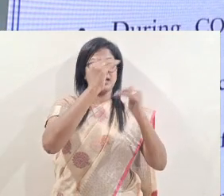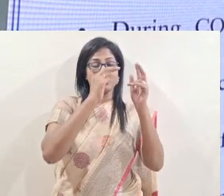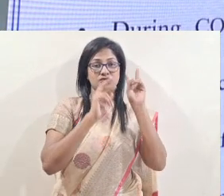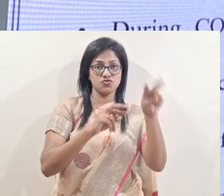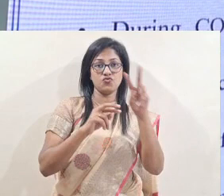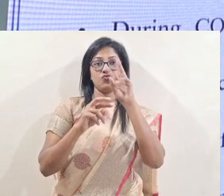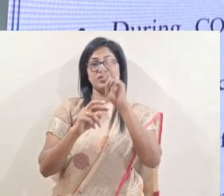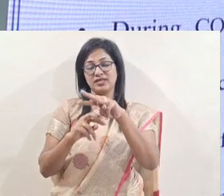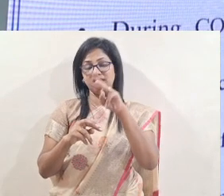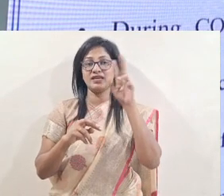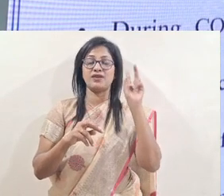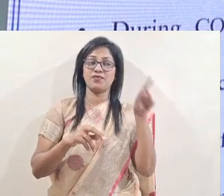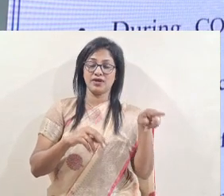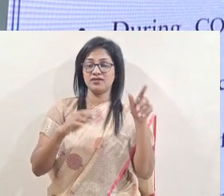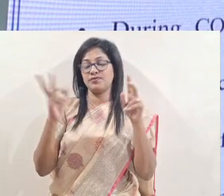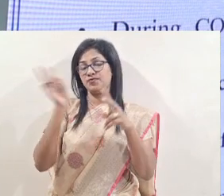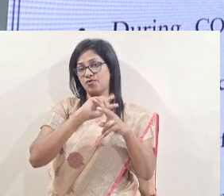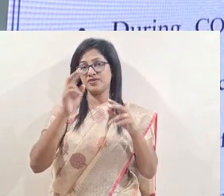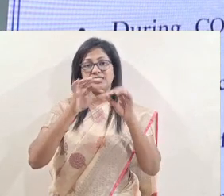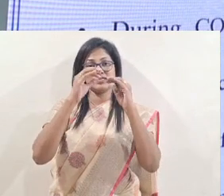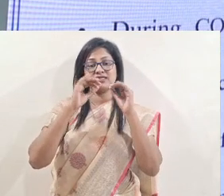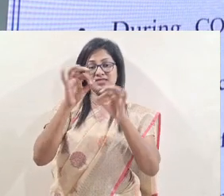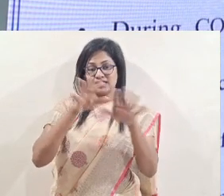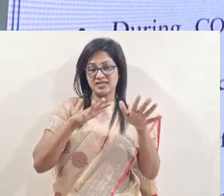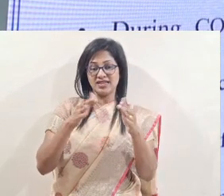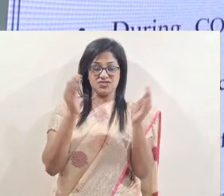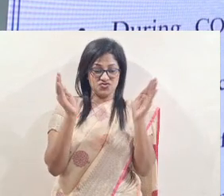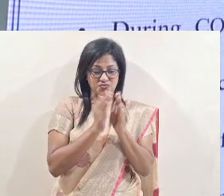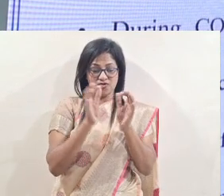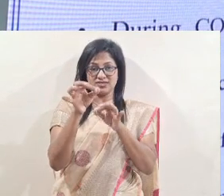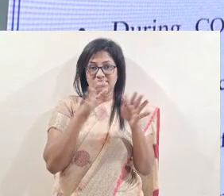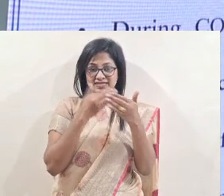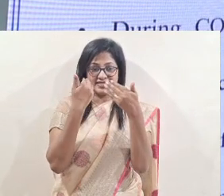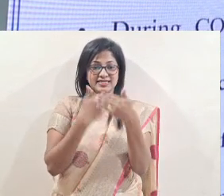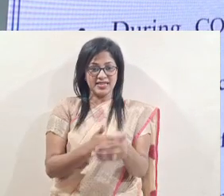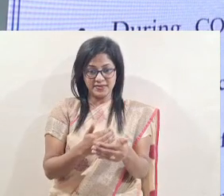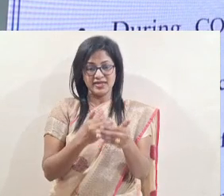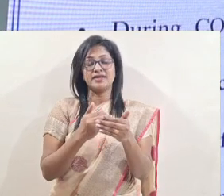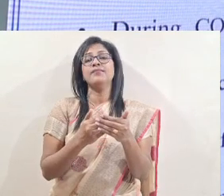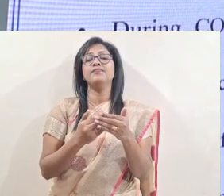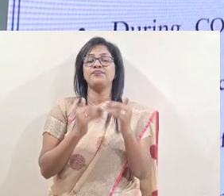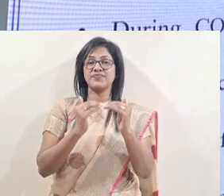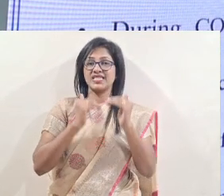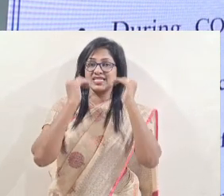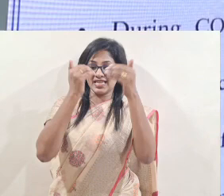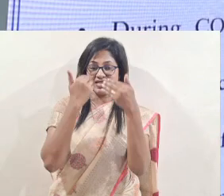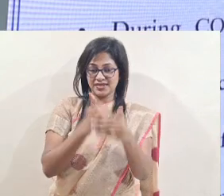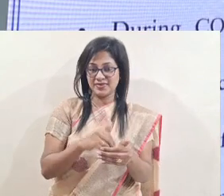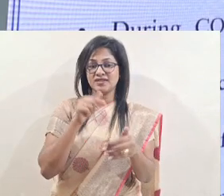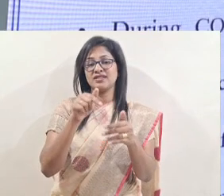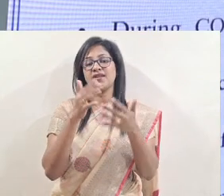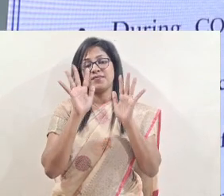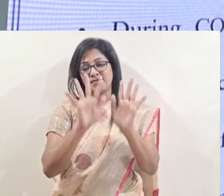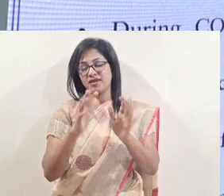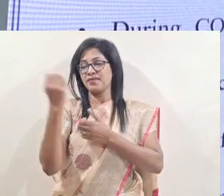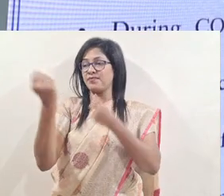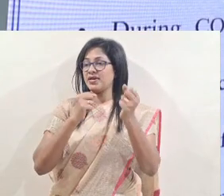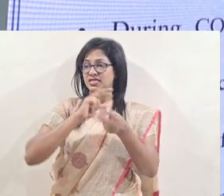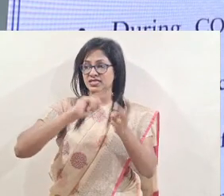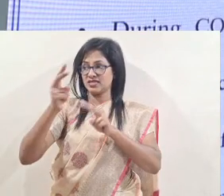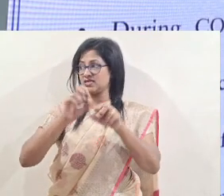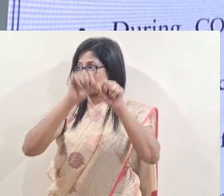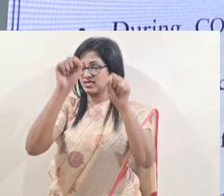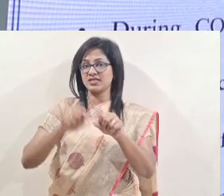well. Since smaller cities, they are limited in scale and there might be a presence or absence of bus transit system, but we